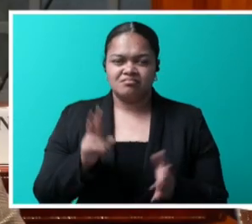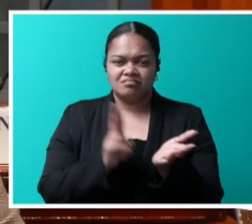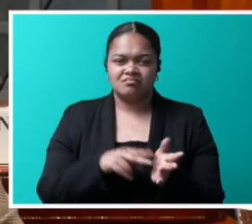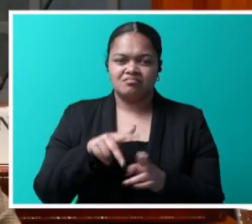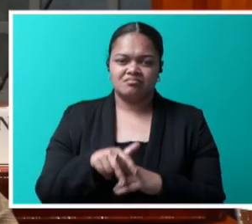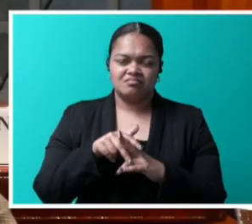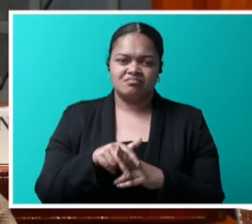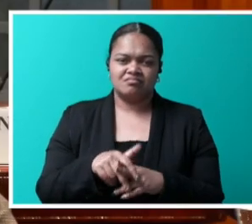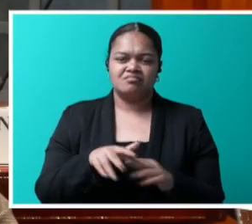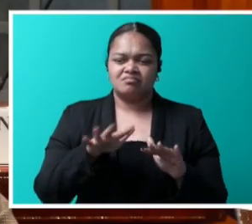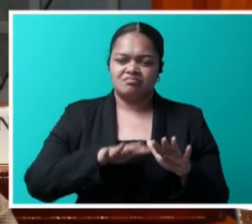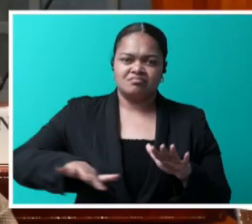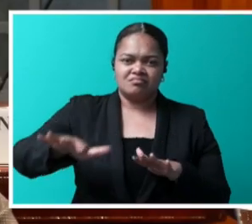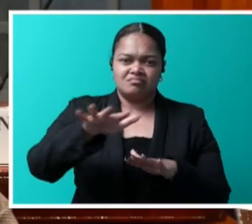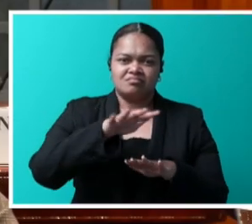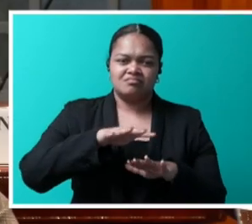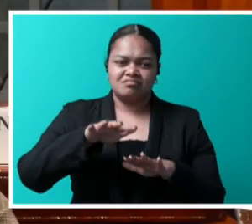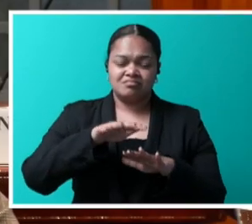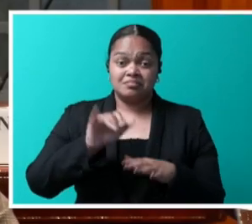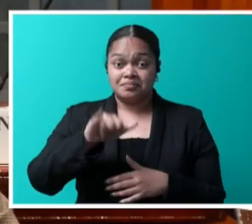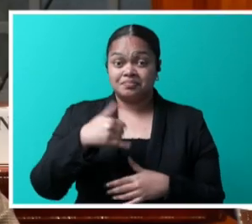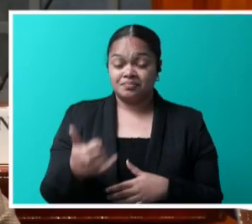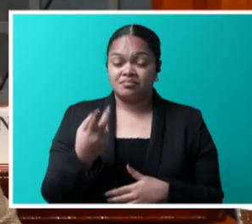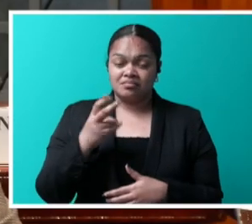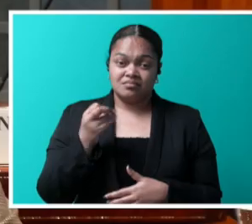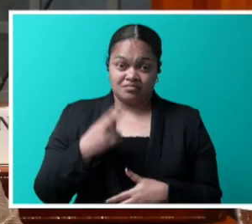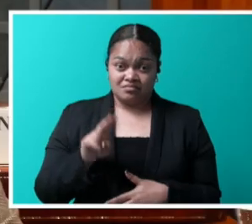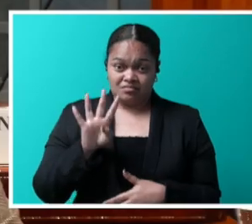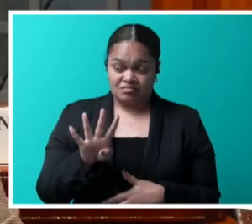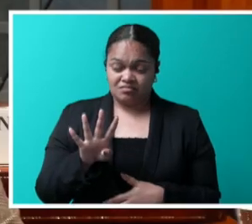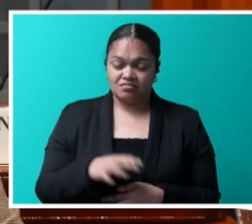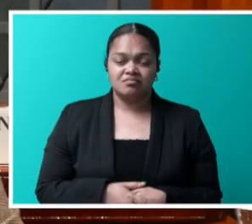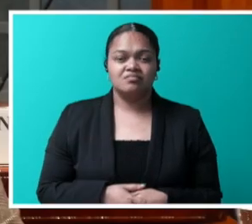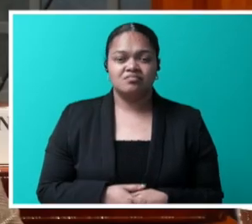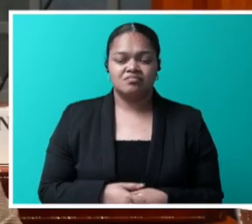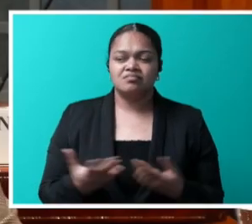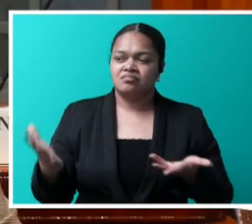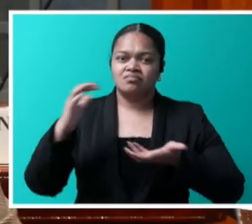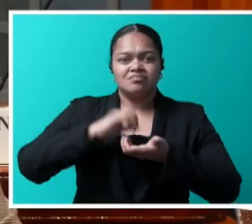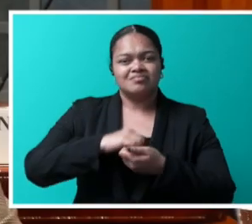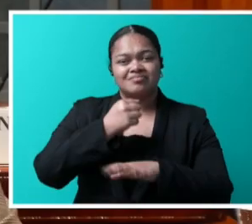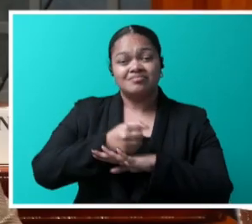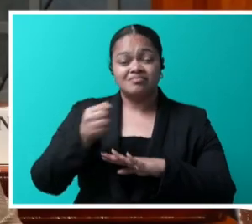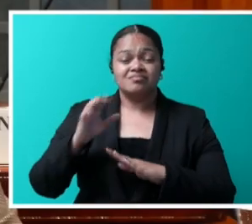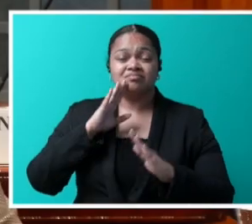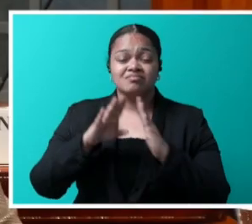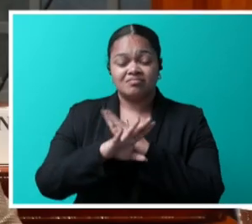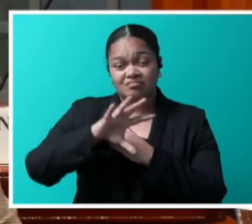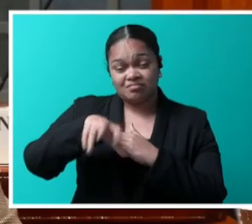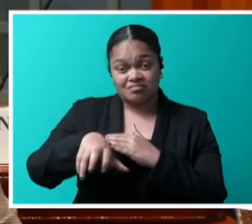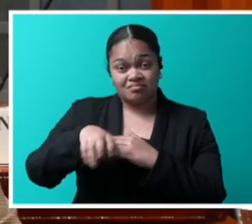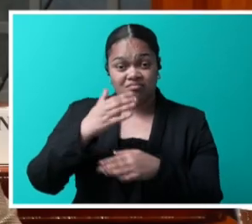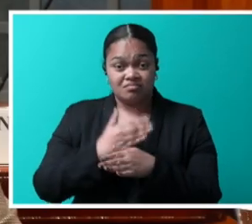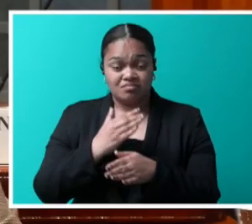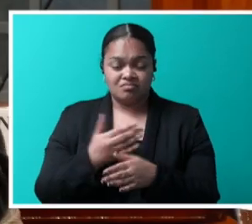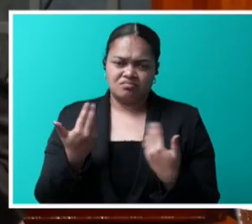Nandranga-Navosa province. And since May of 2024, through a combined government and private sector effort, we have